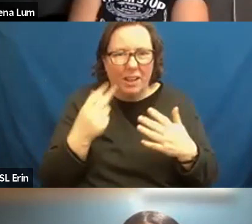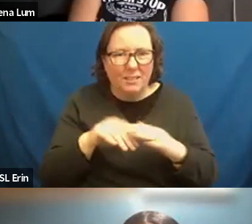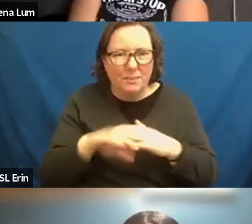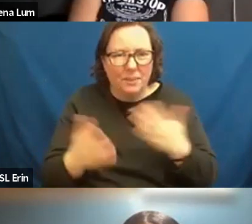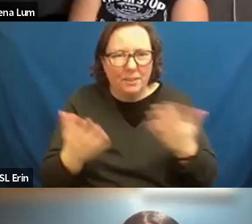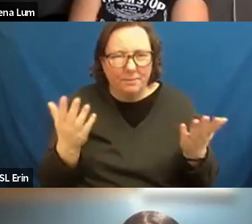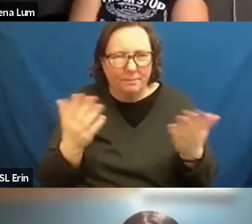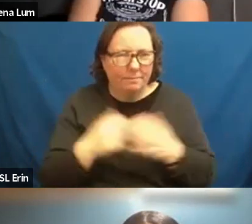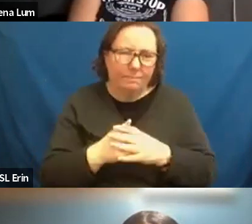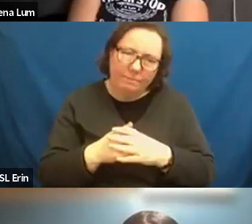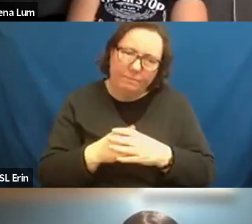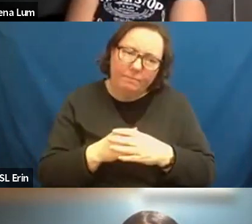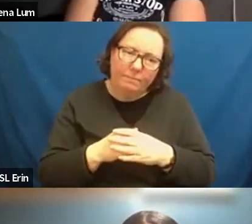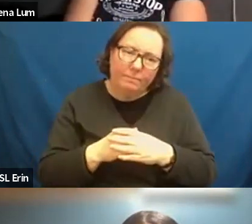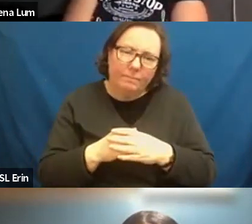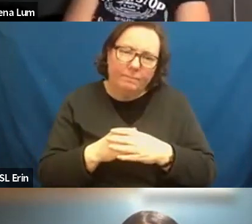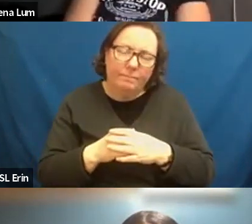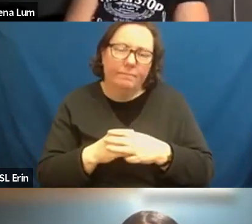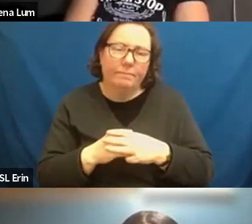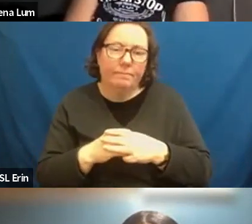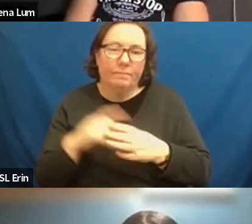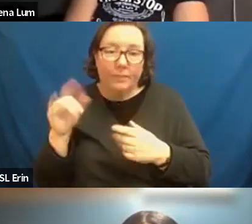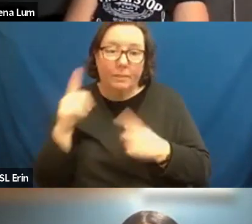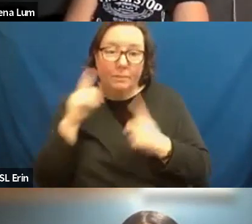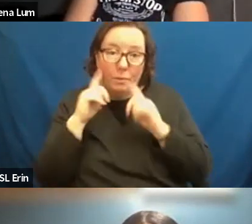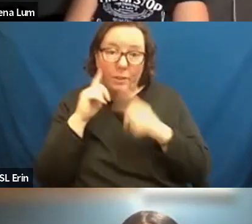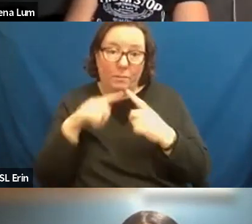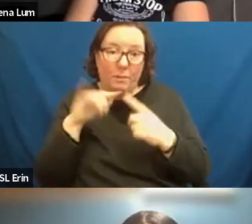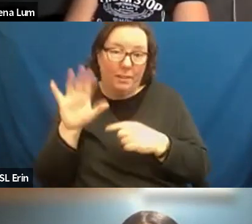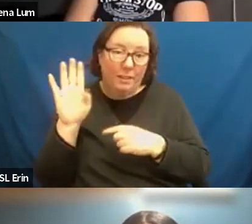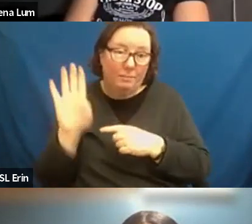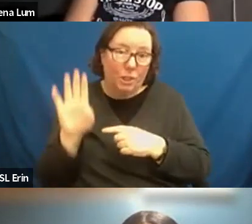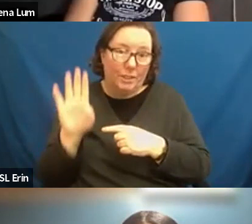into, you know, one of the 3 exam schools in Boston?